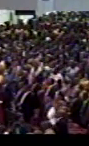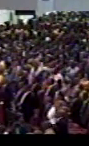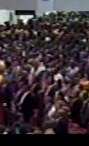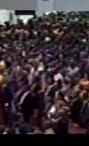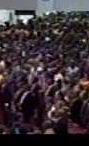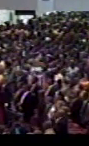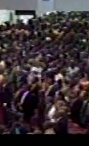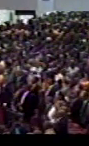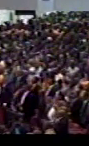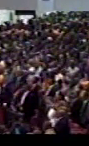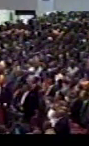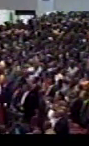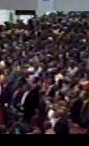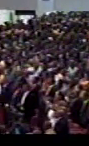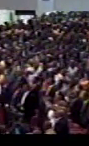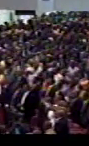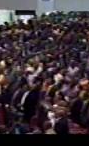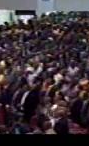said,